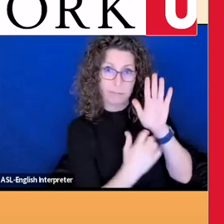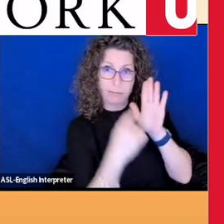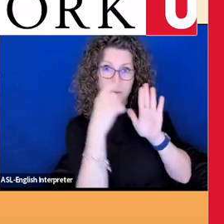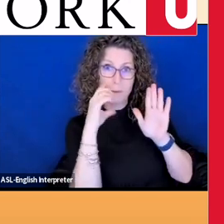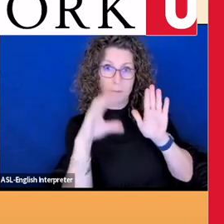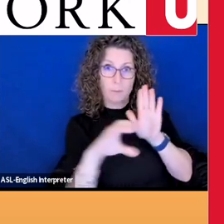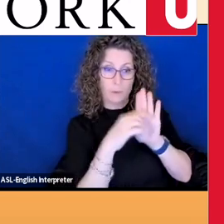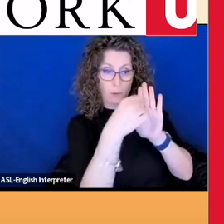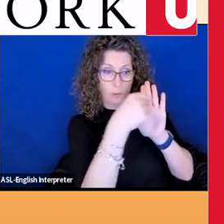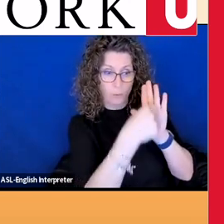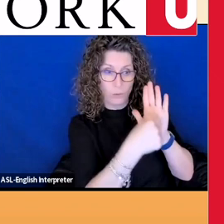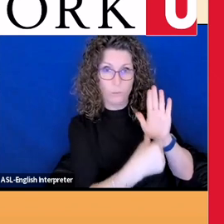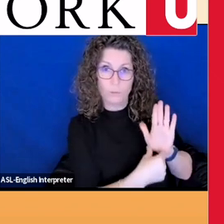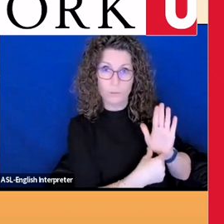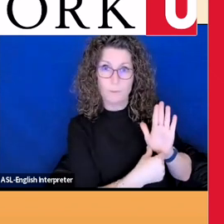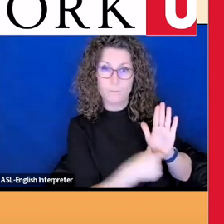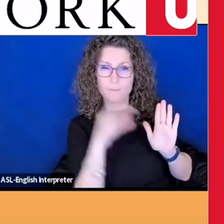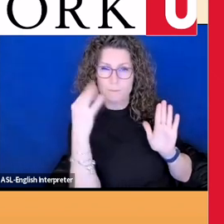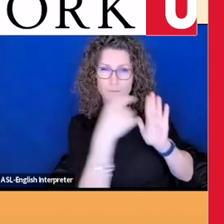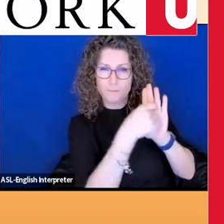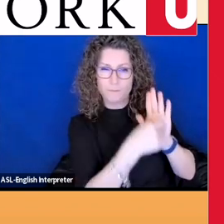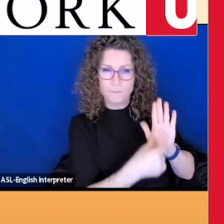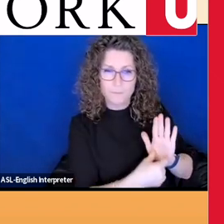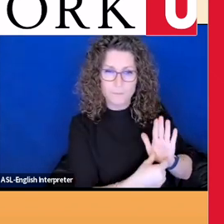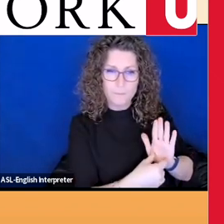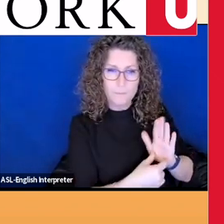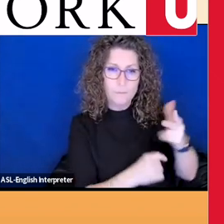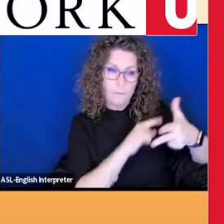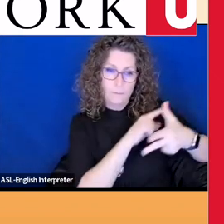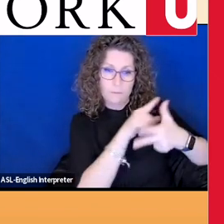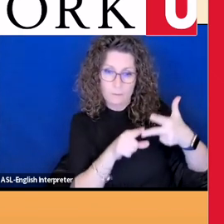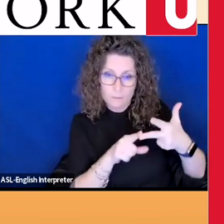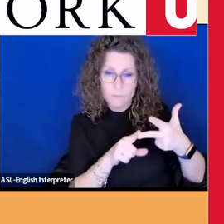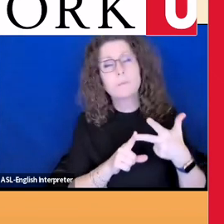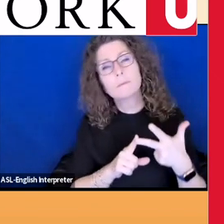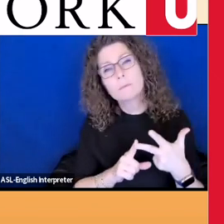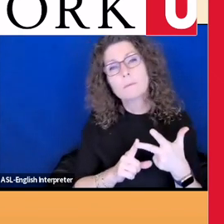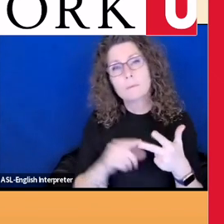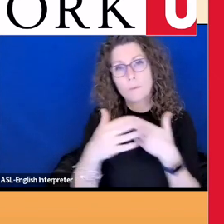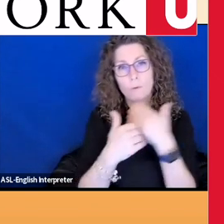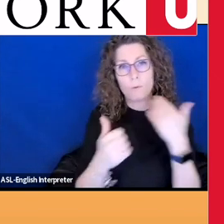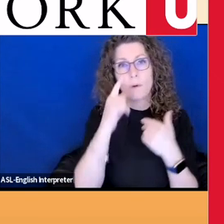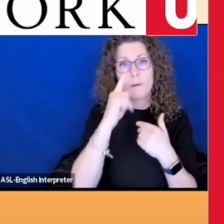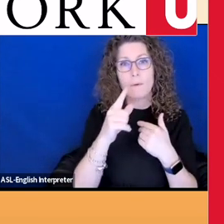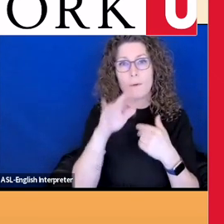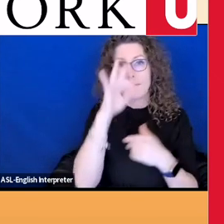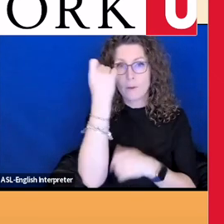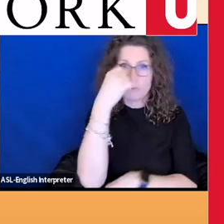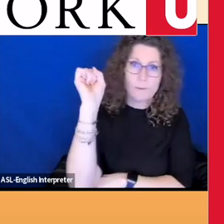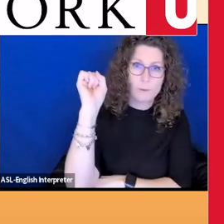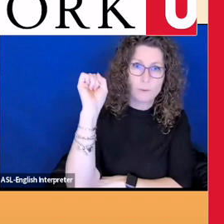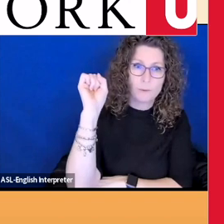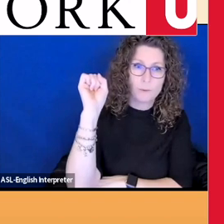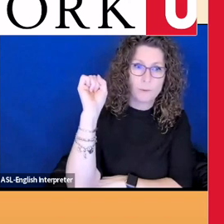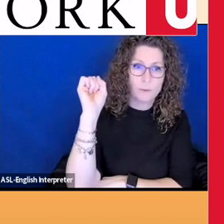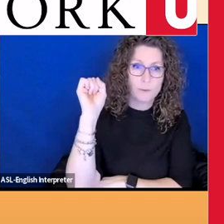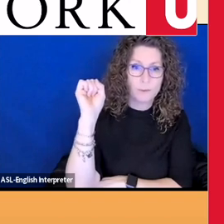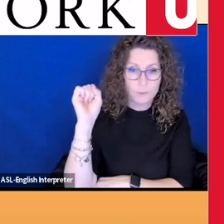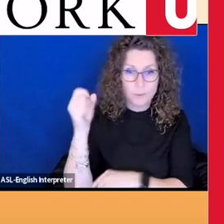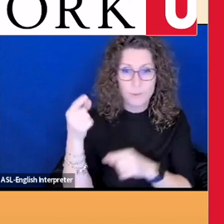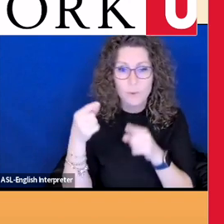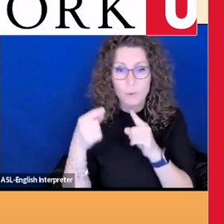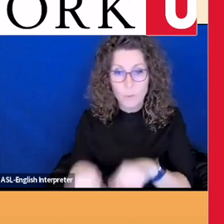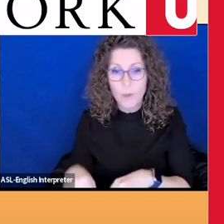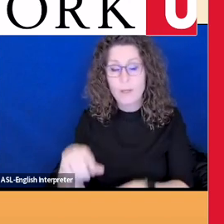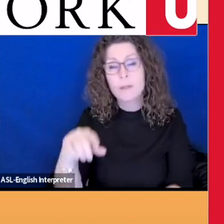fraternité. These were the clarion calls of the French Revolution, When the serfs and the sans-culottes of France